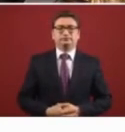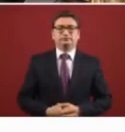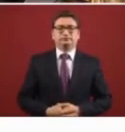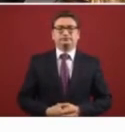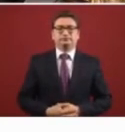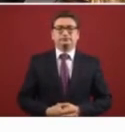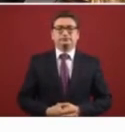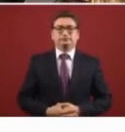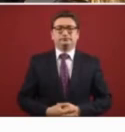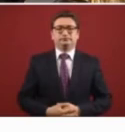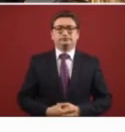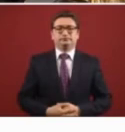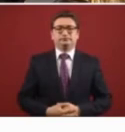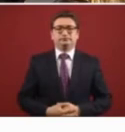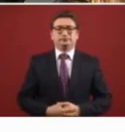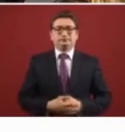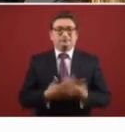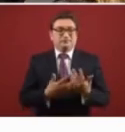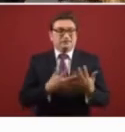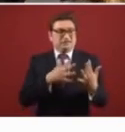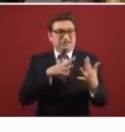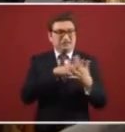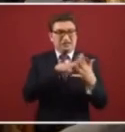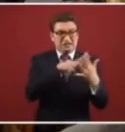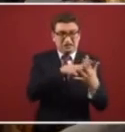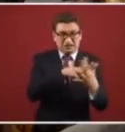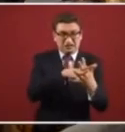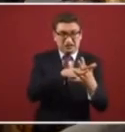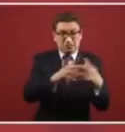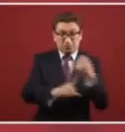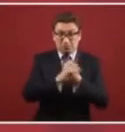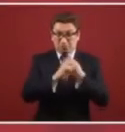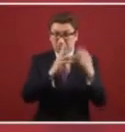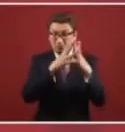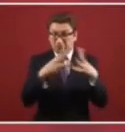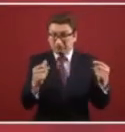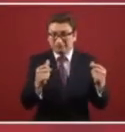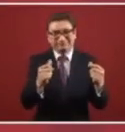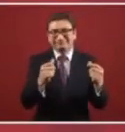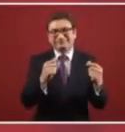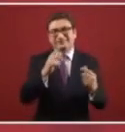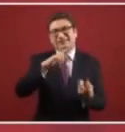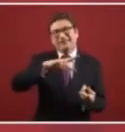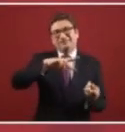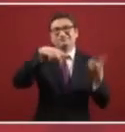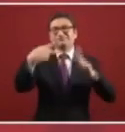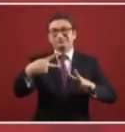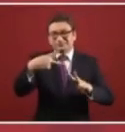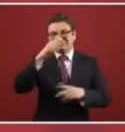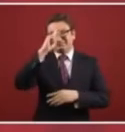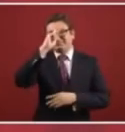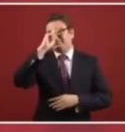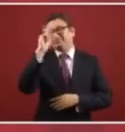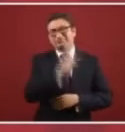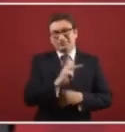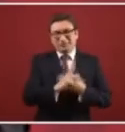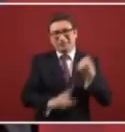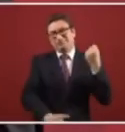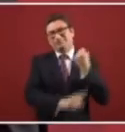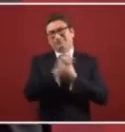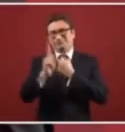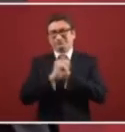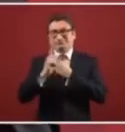En vez de resolver el problema, lo agravó. And instead of resolving the problem, entonces, regresar a eso,